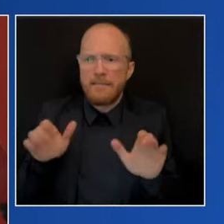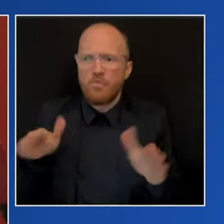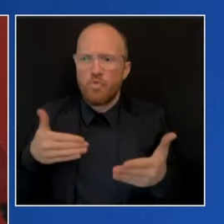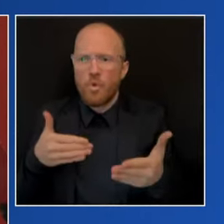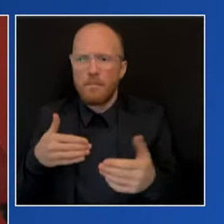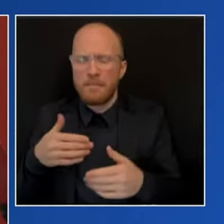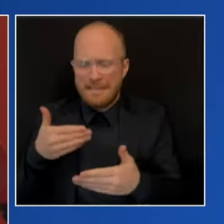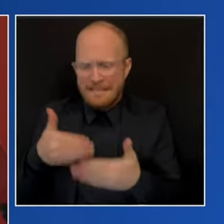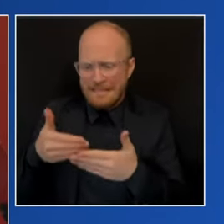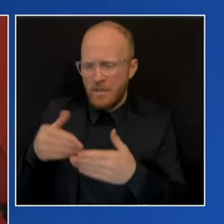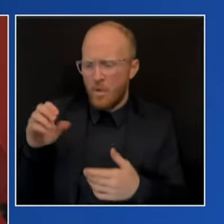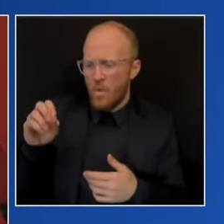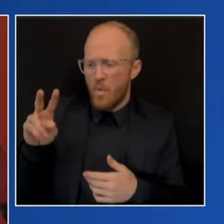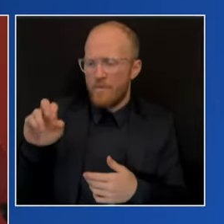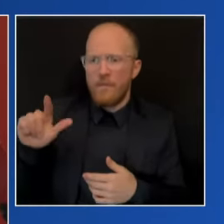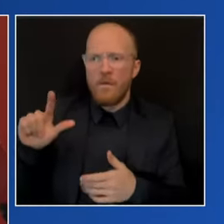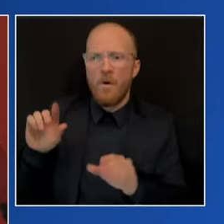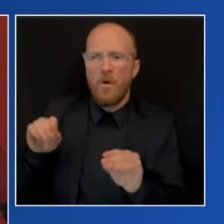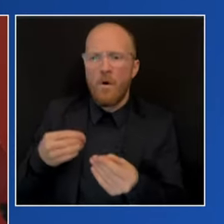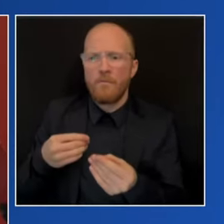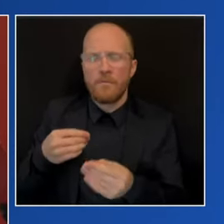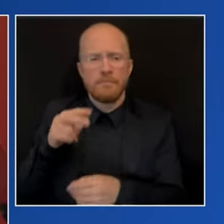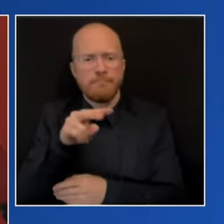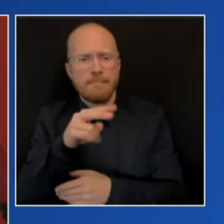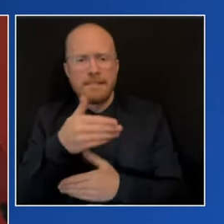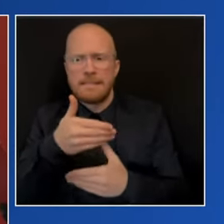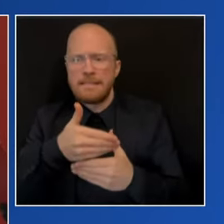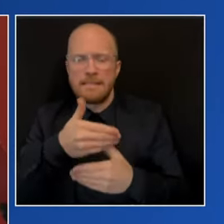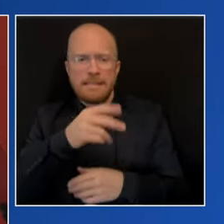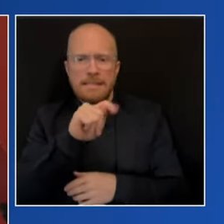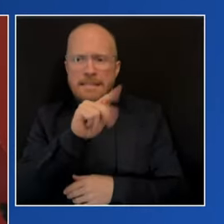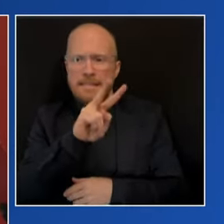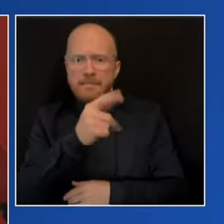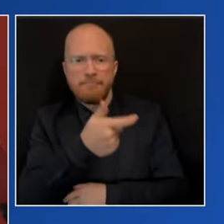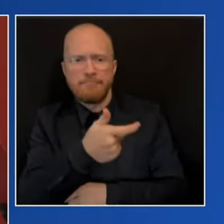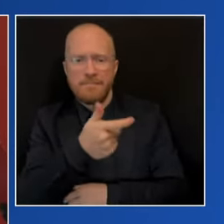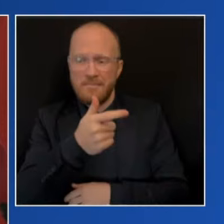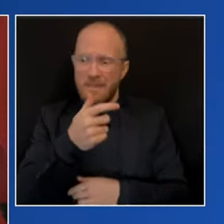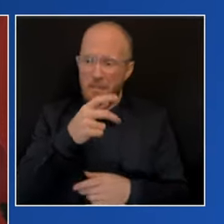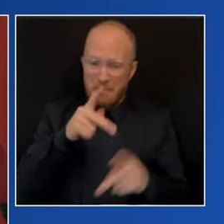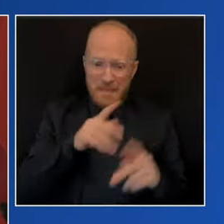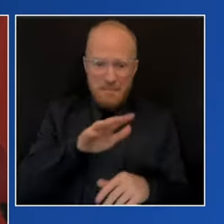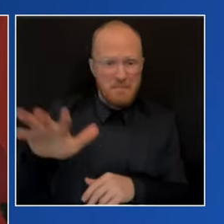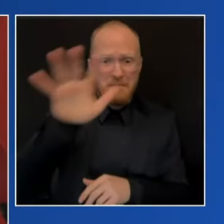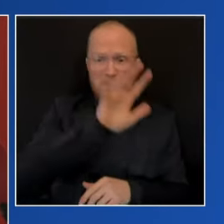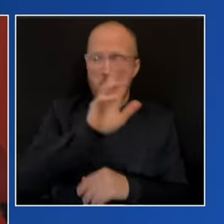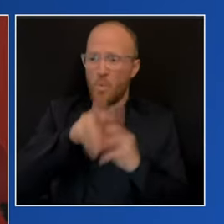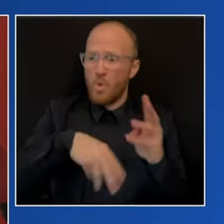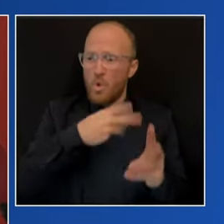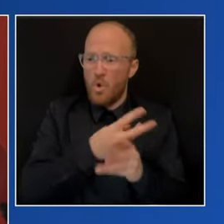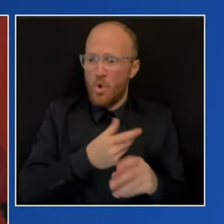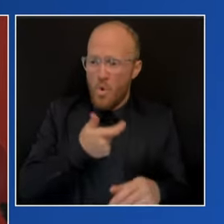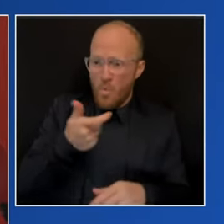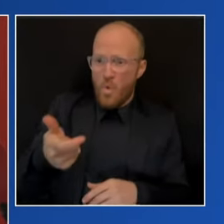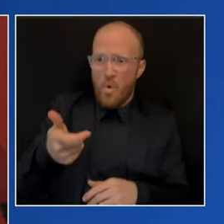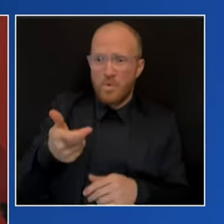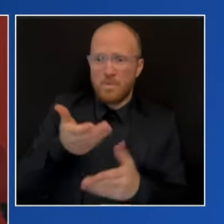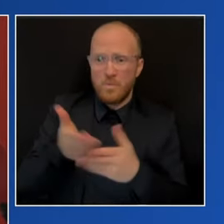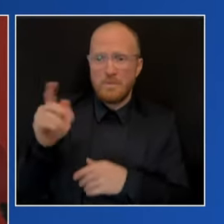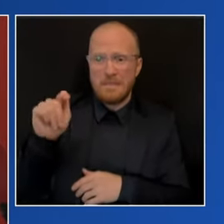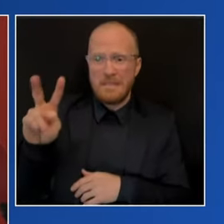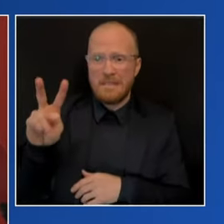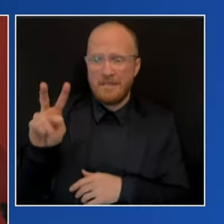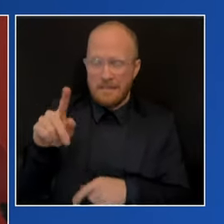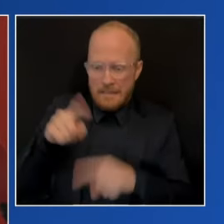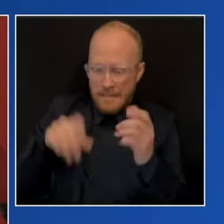off the Oval Office. The entire nation watched in horror. The whole world watched in disbelief,